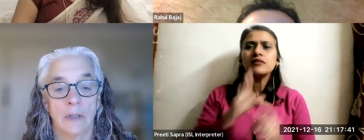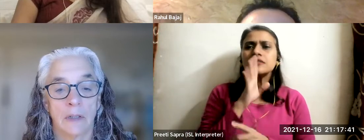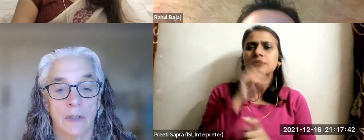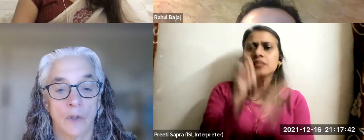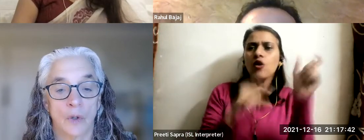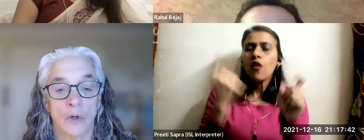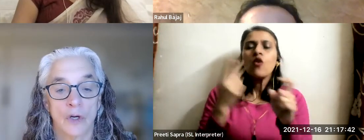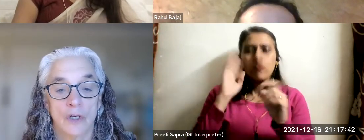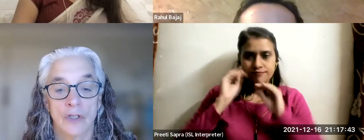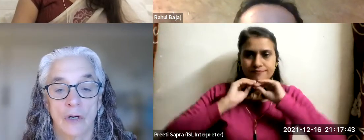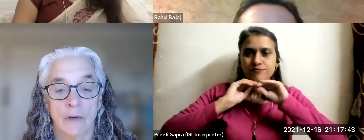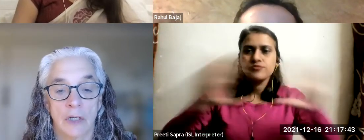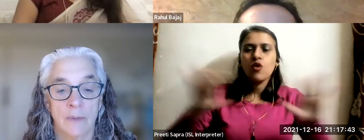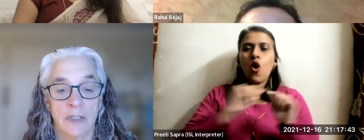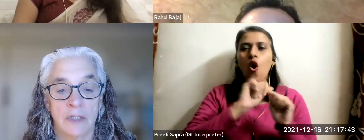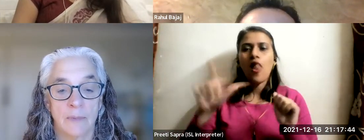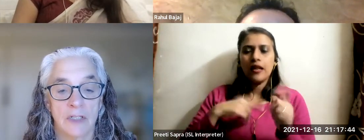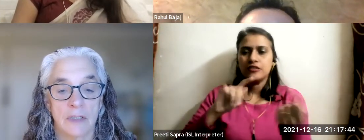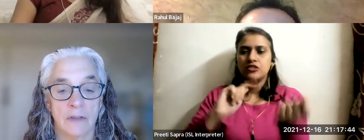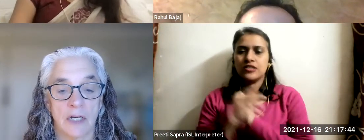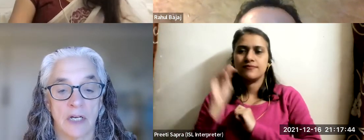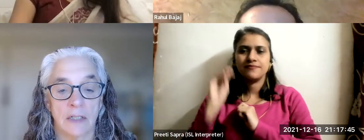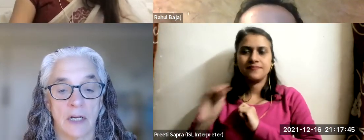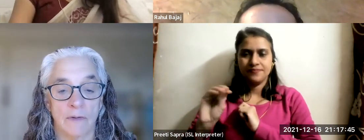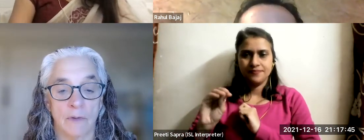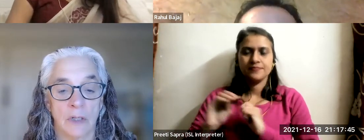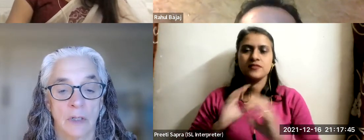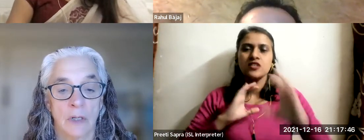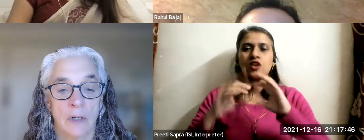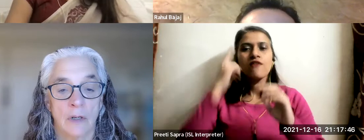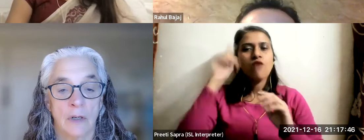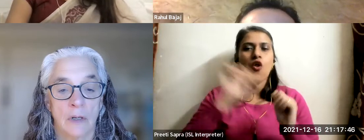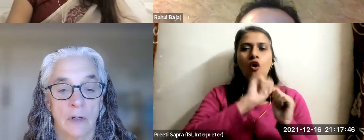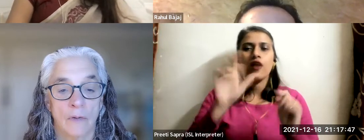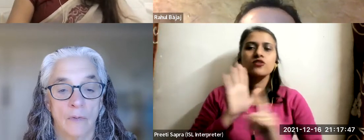Let's see. Sorry, let me just do that again to everyone.